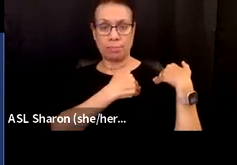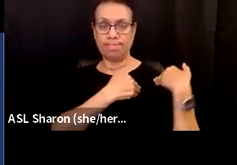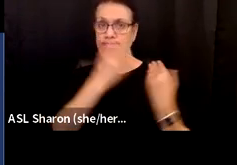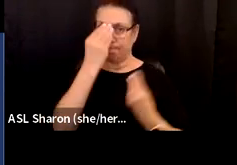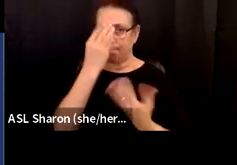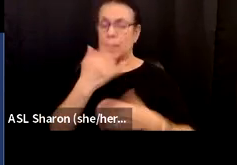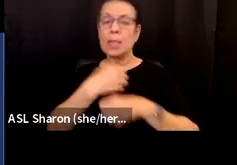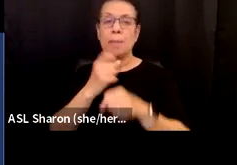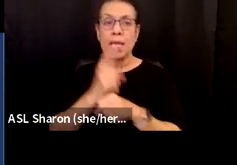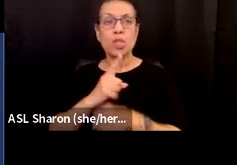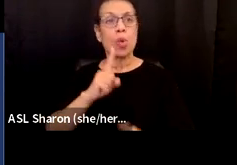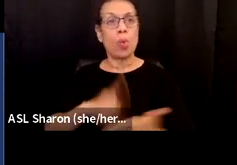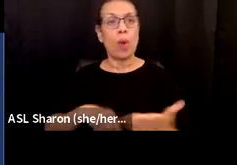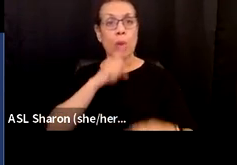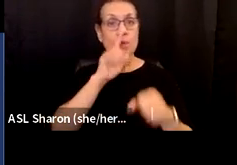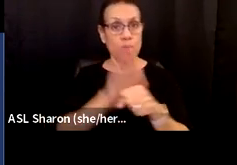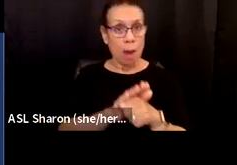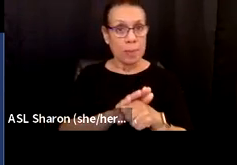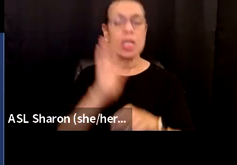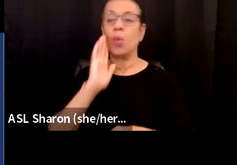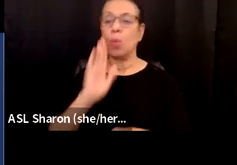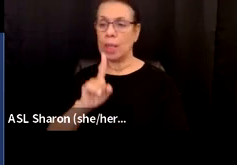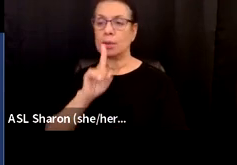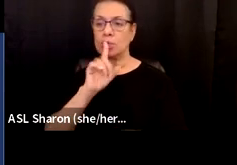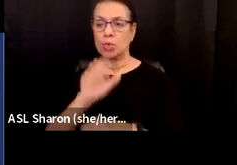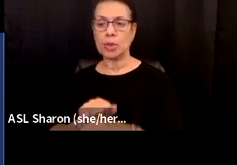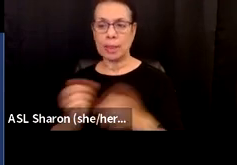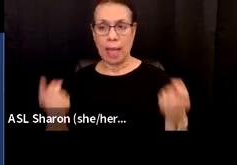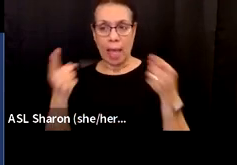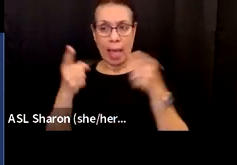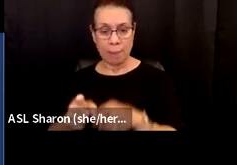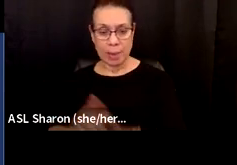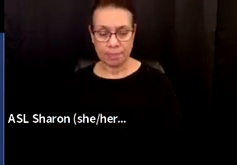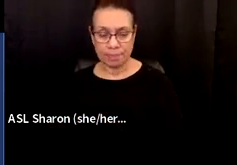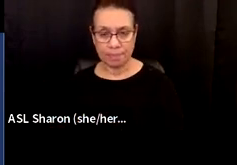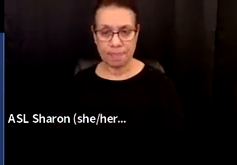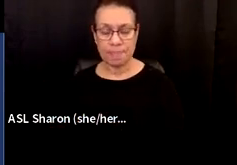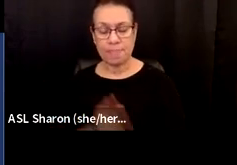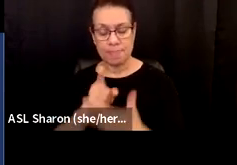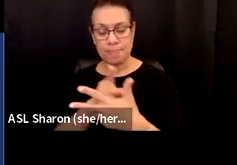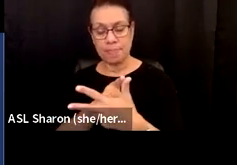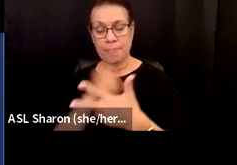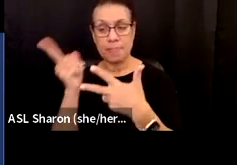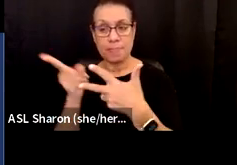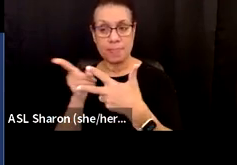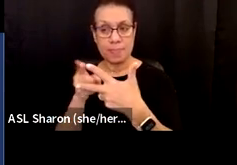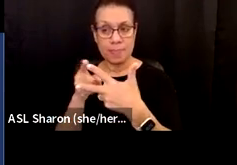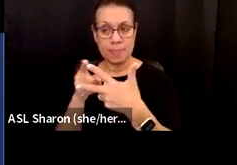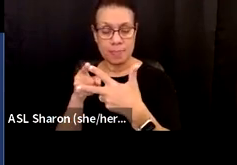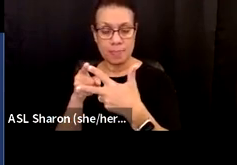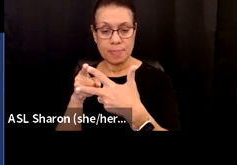we deliver on those commitments and promises the second thing that i hope will be clear as a result of this